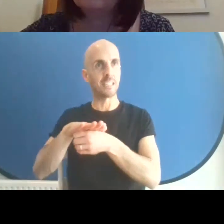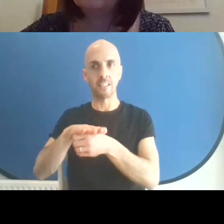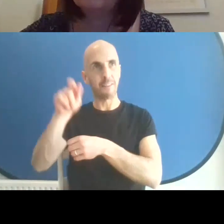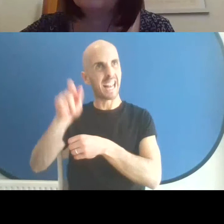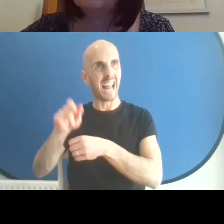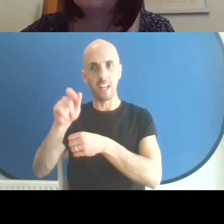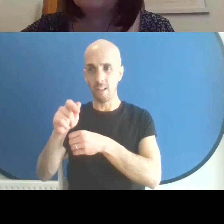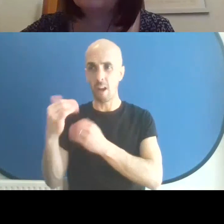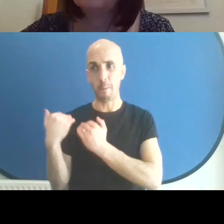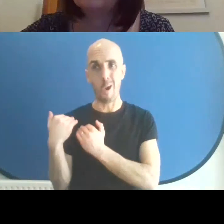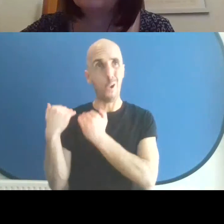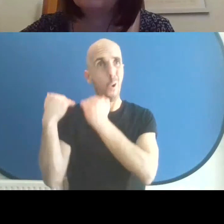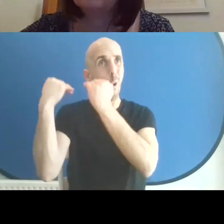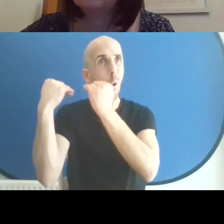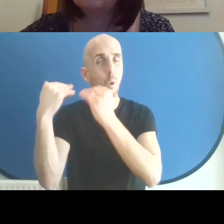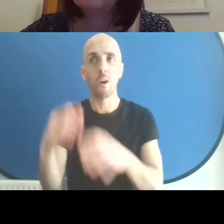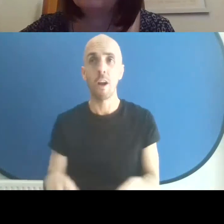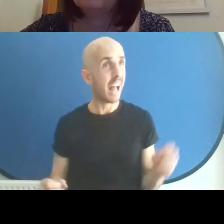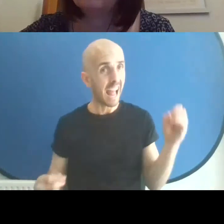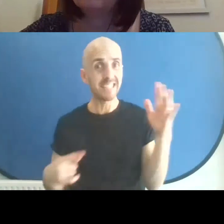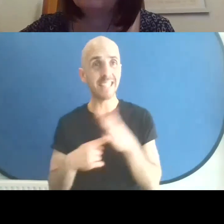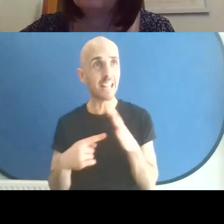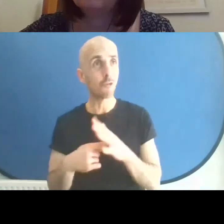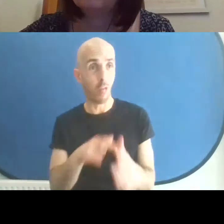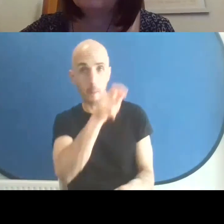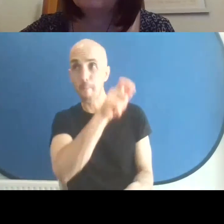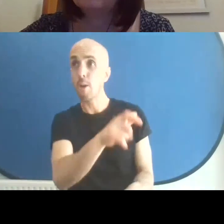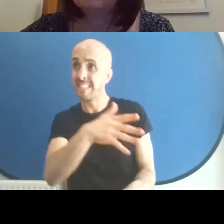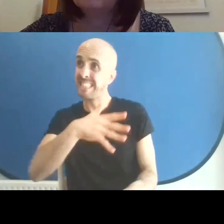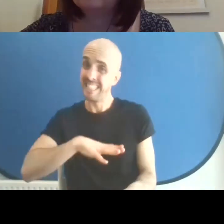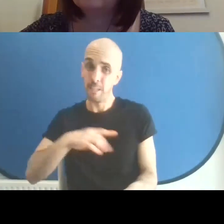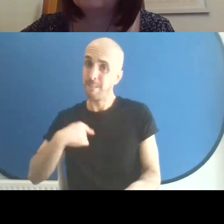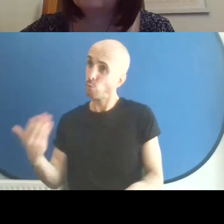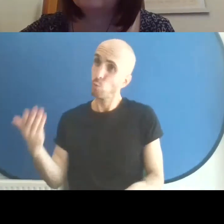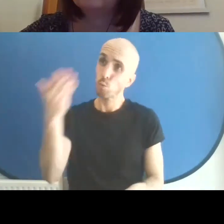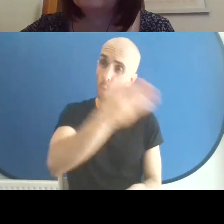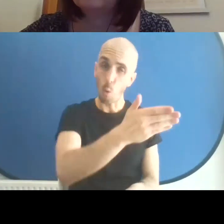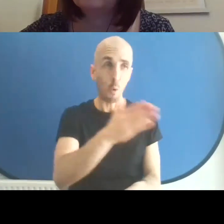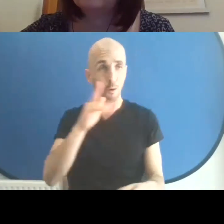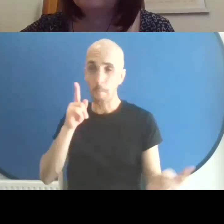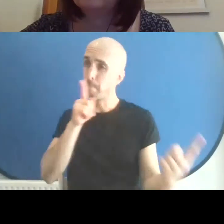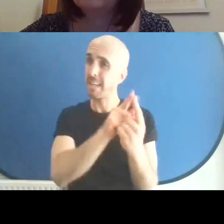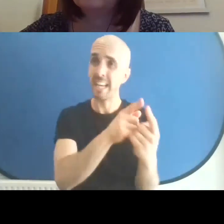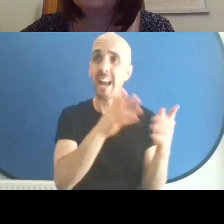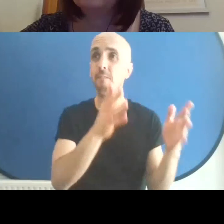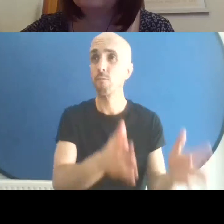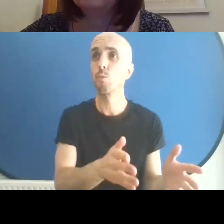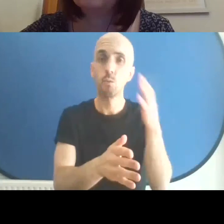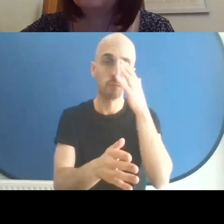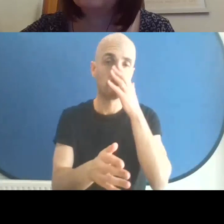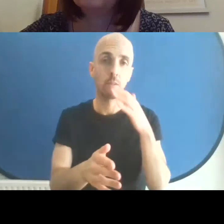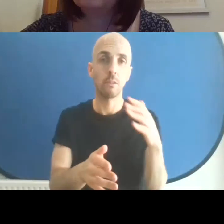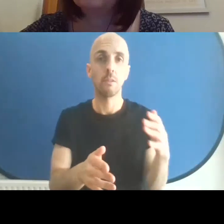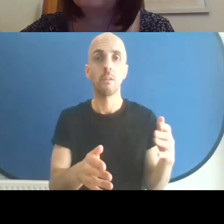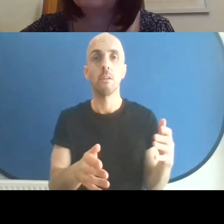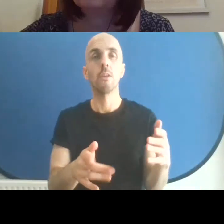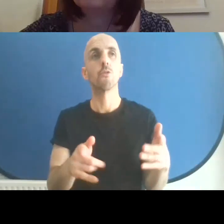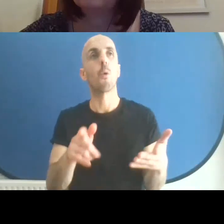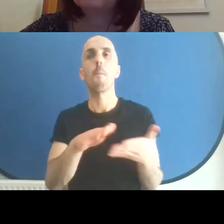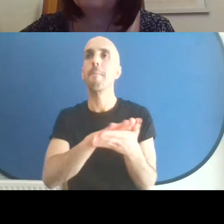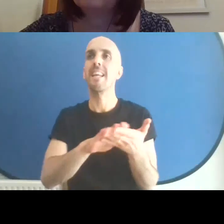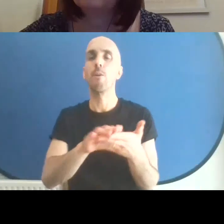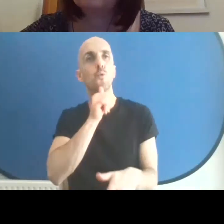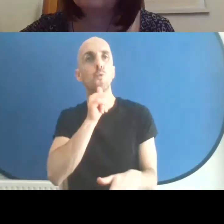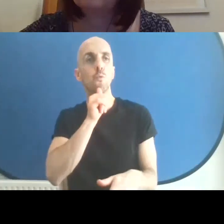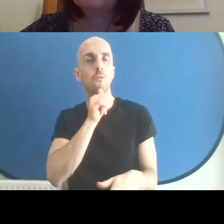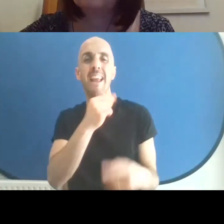essential visits that are required. There's no way of getting around that. We have to go and see people. So I think we just brought the information together